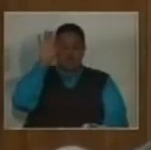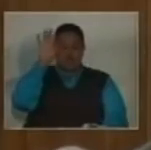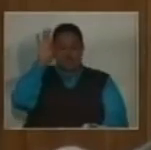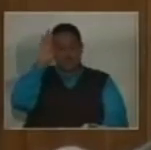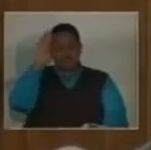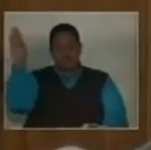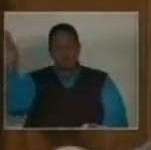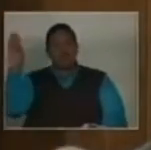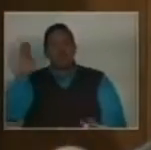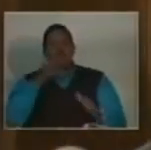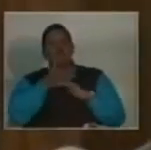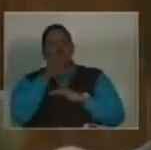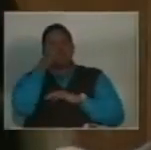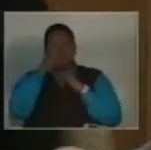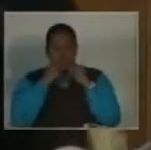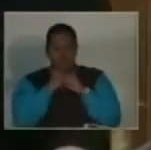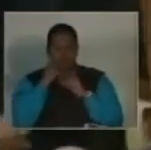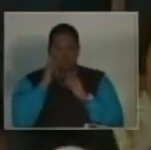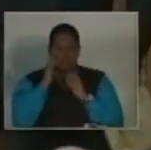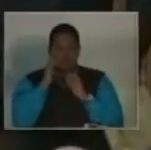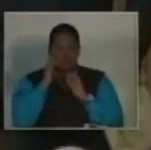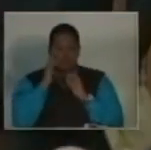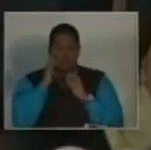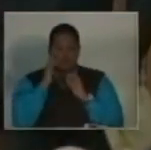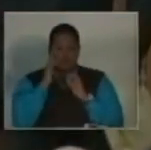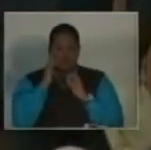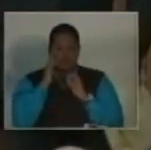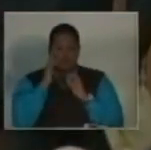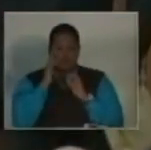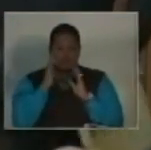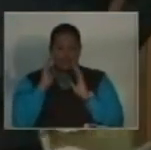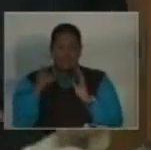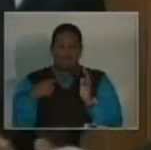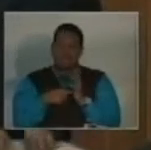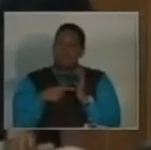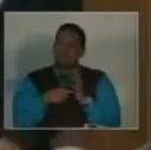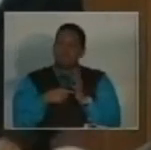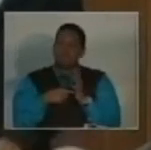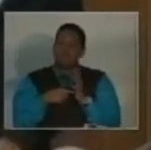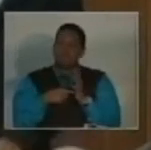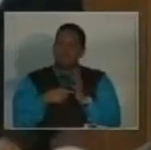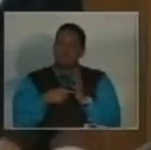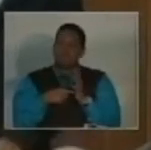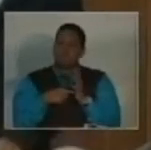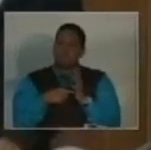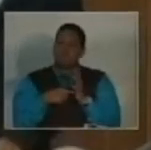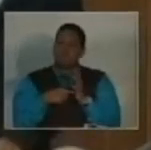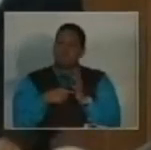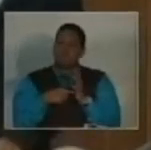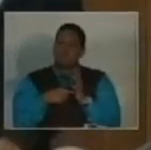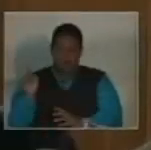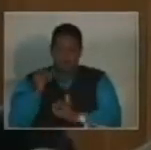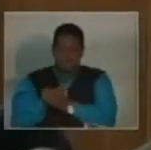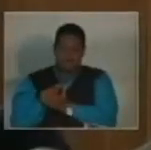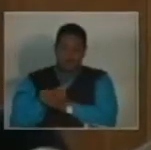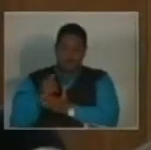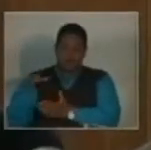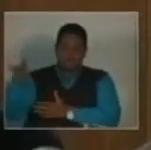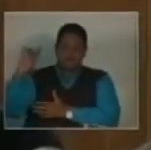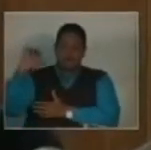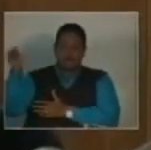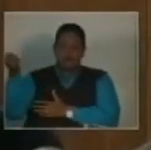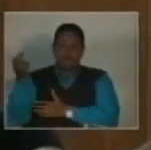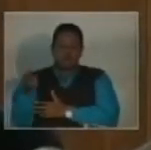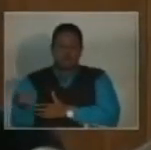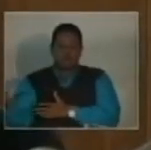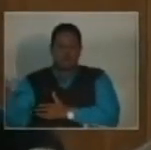a three-year period, which will leave a deficit of $9 billion, for which funding will be sought from other